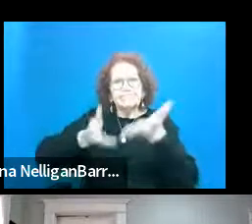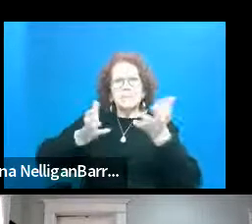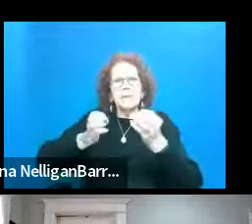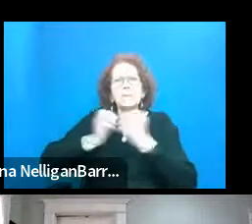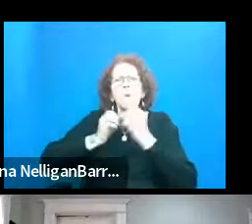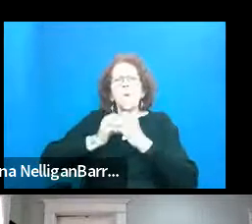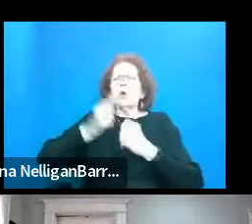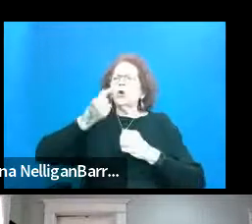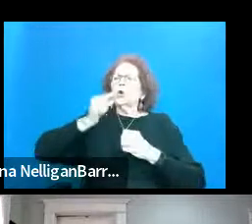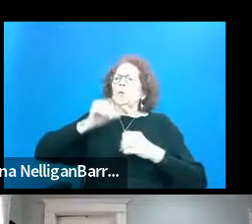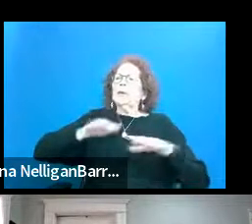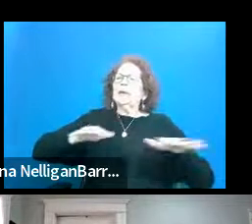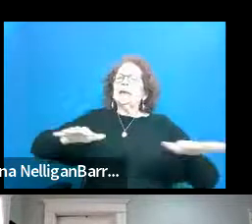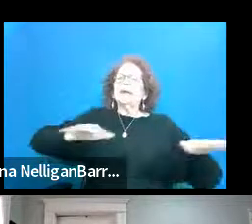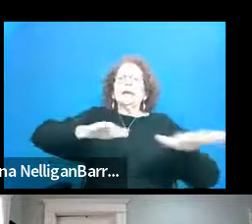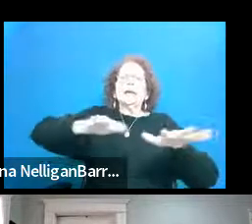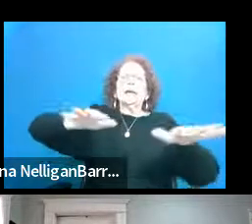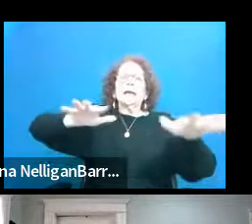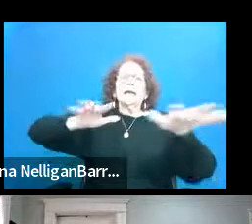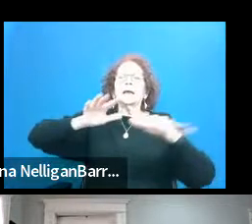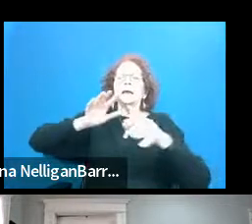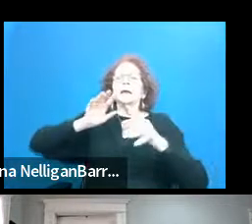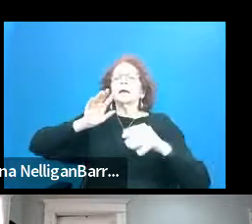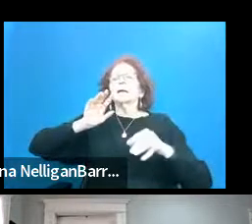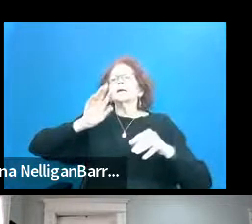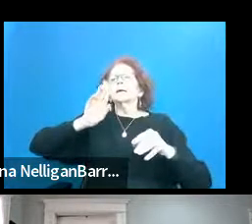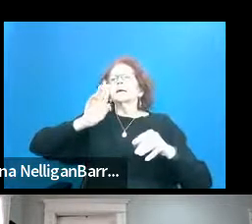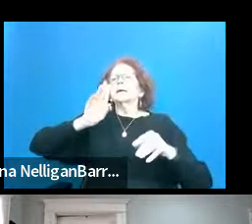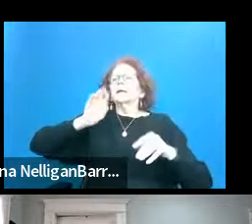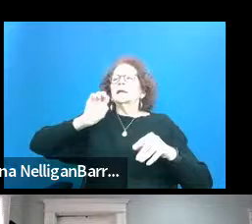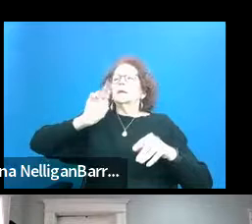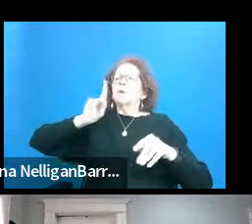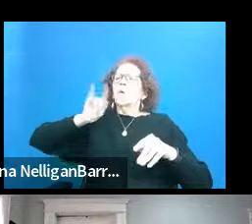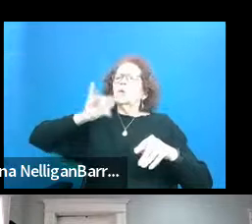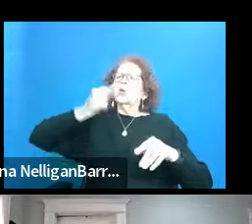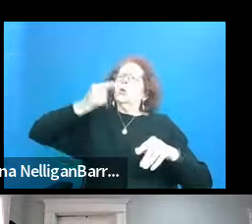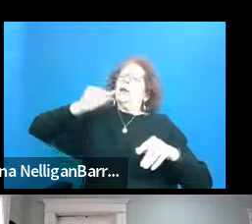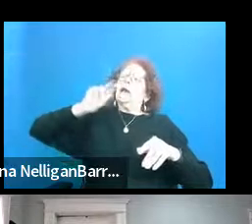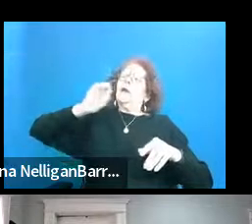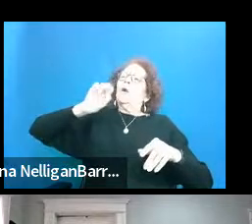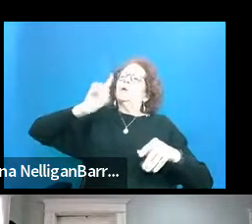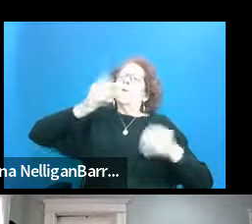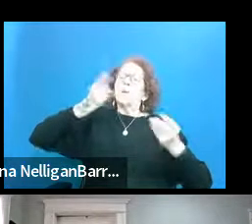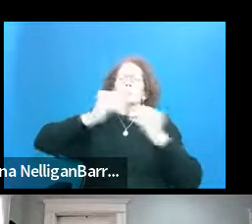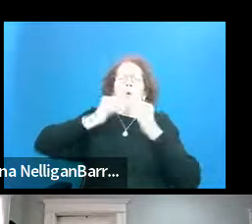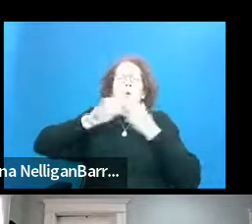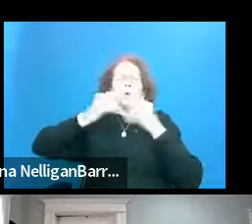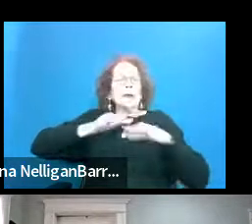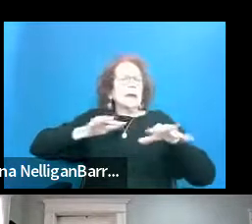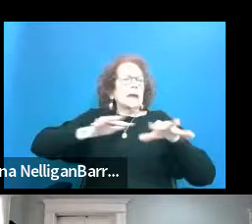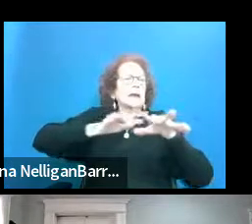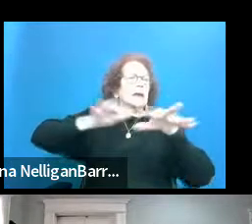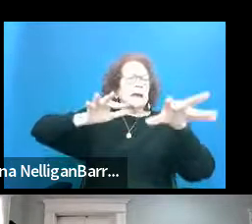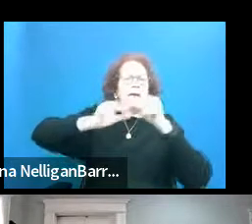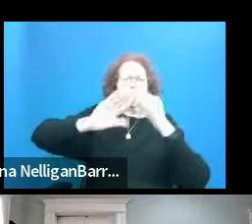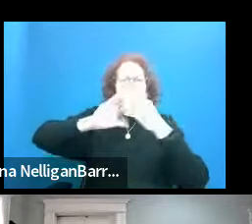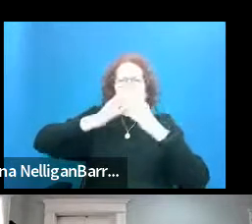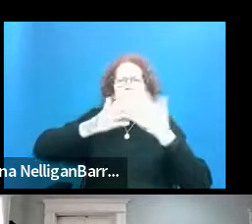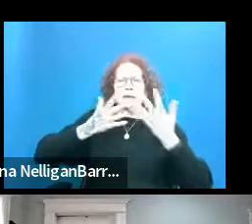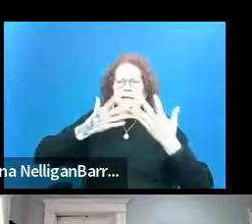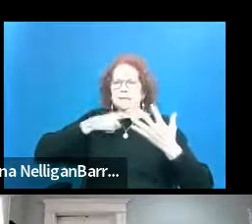was a good meeting. We had it at the Mercantile. It's pretty cool. So a lot of good information, and it might be a group that we might be working with in the